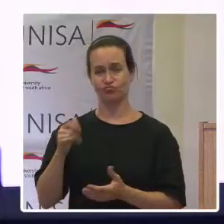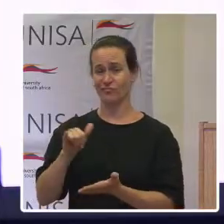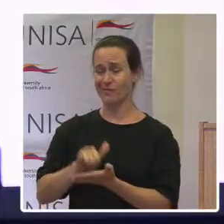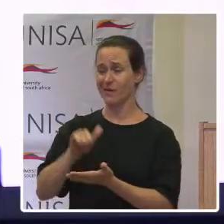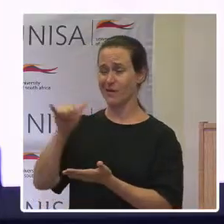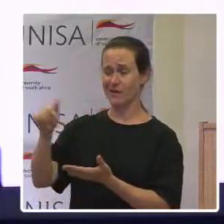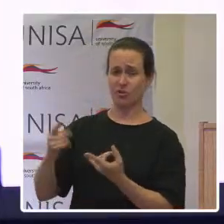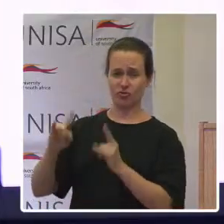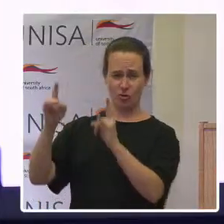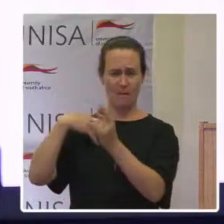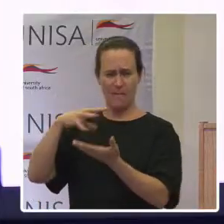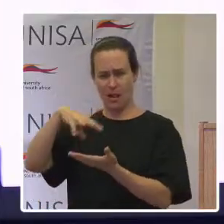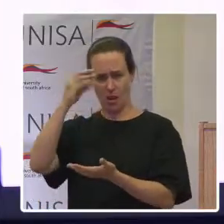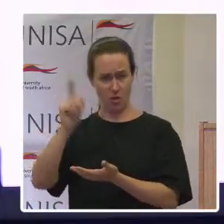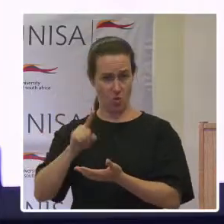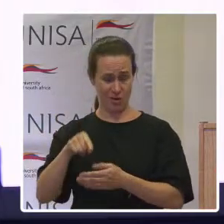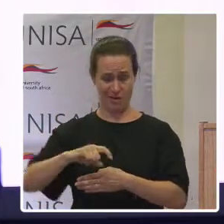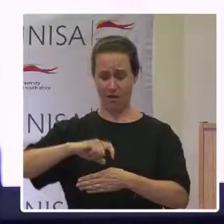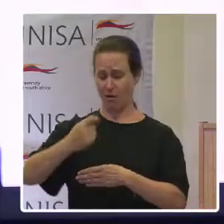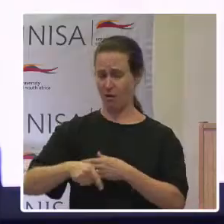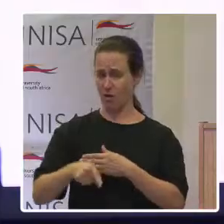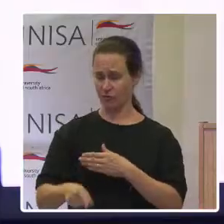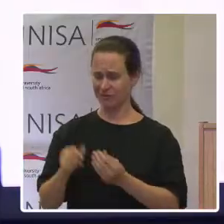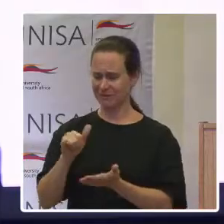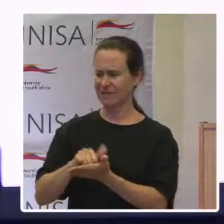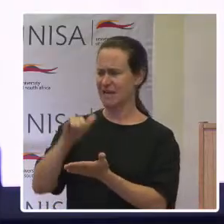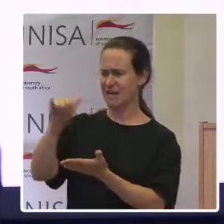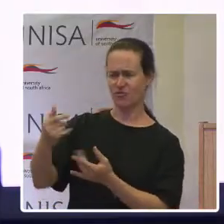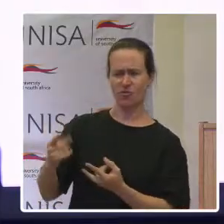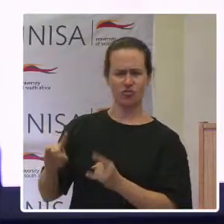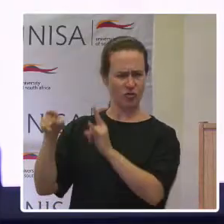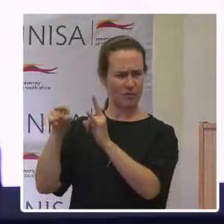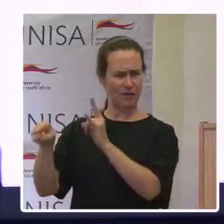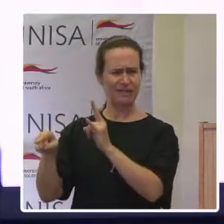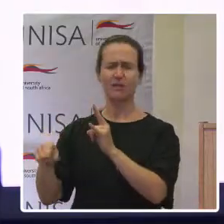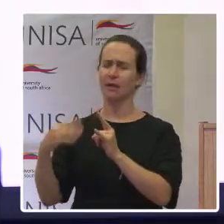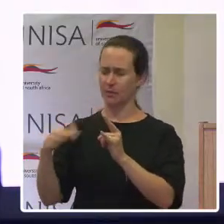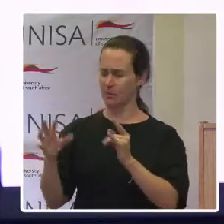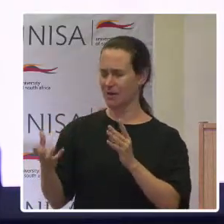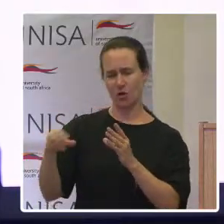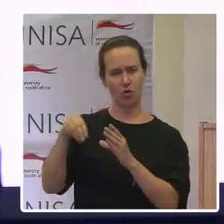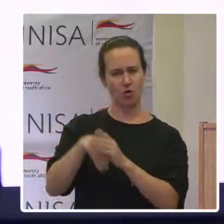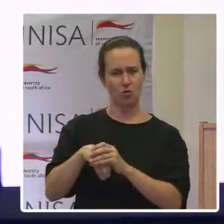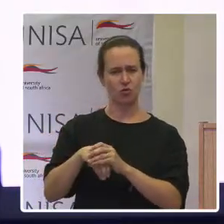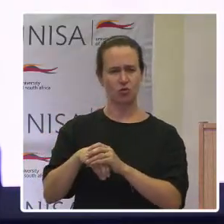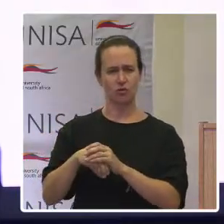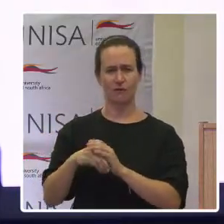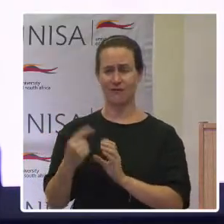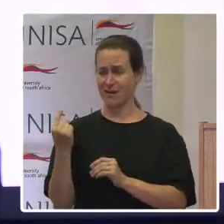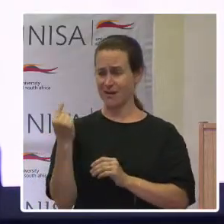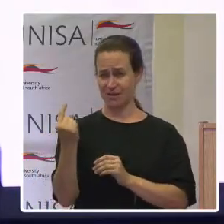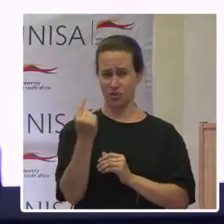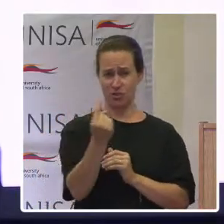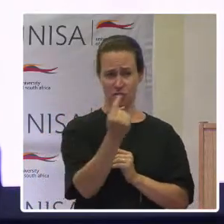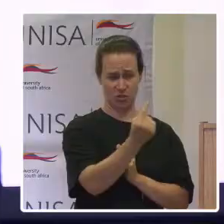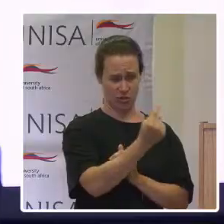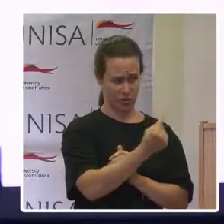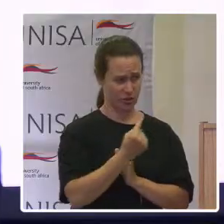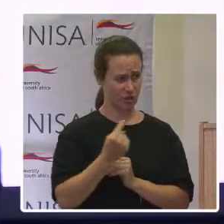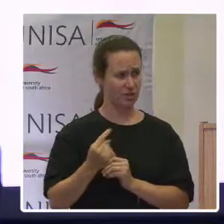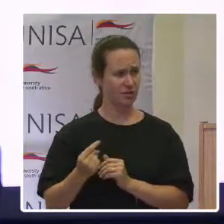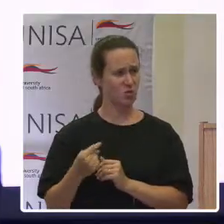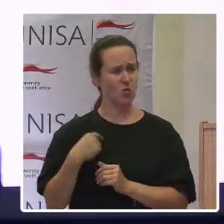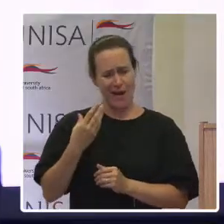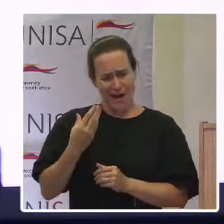Aerotropolis, what I've learned in this conference is that Aerotropolis is very much inclusive. Each and every one of us